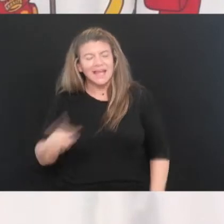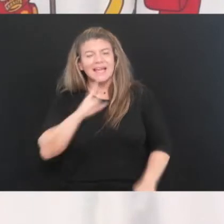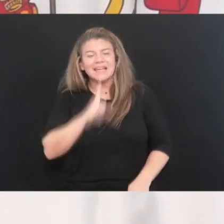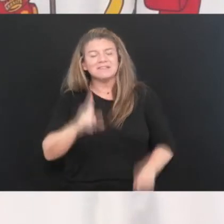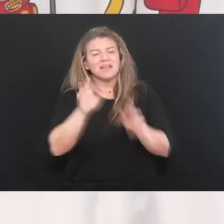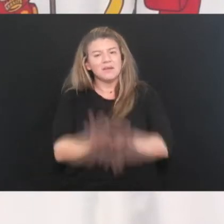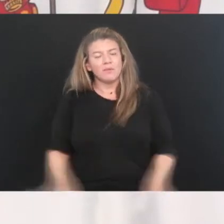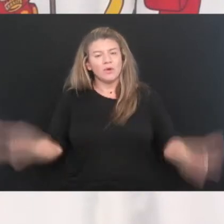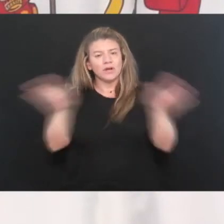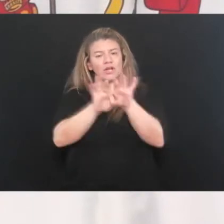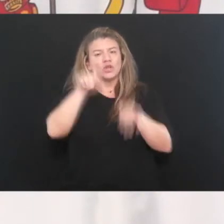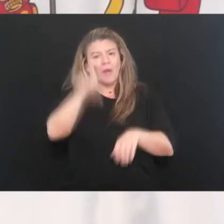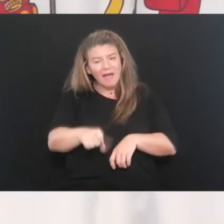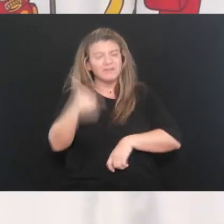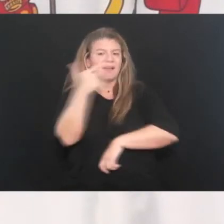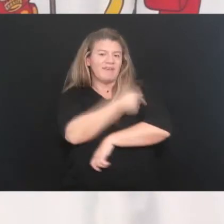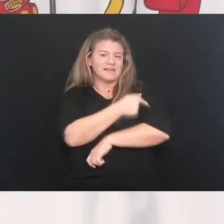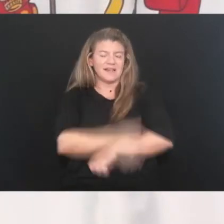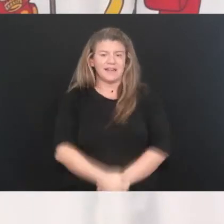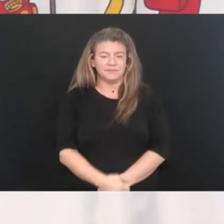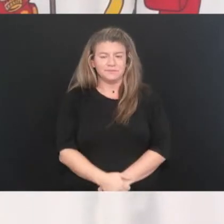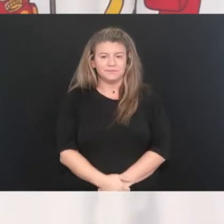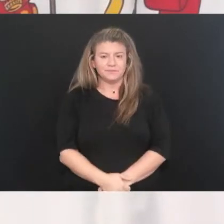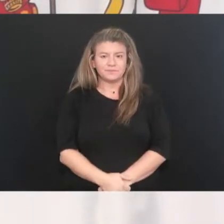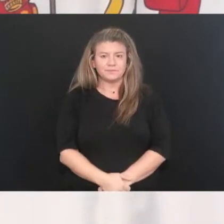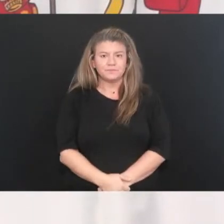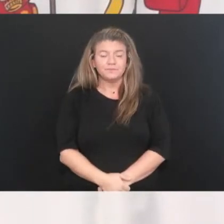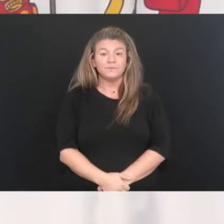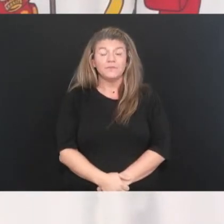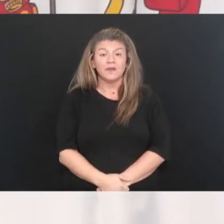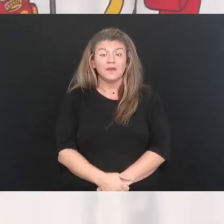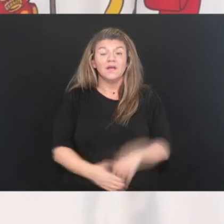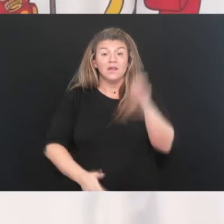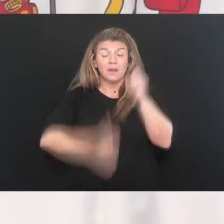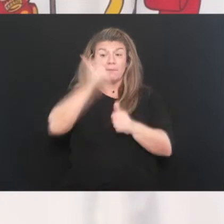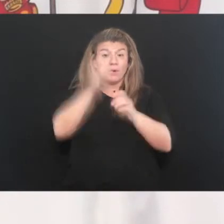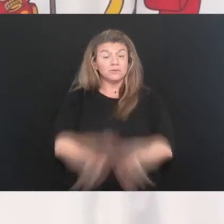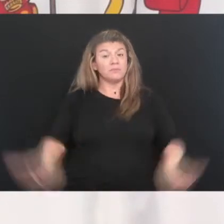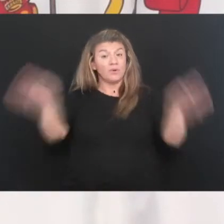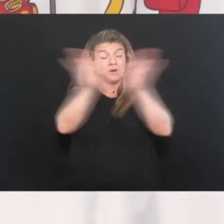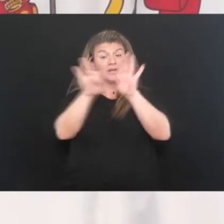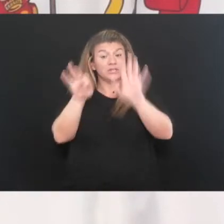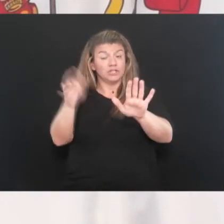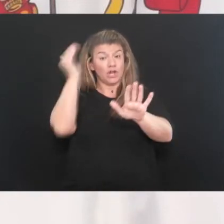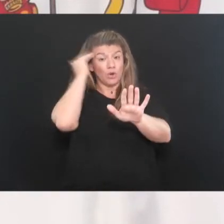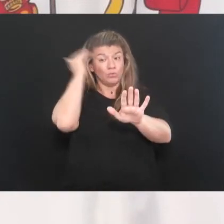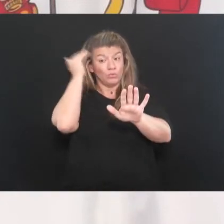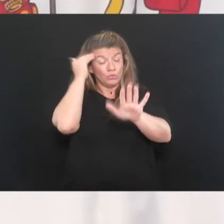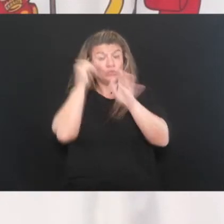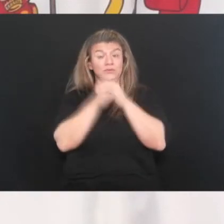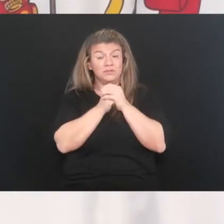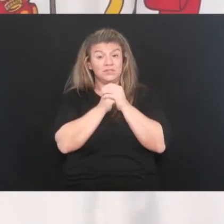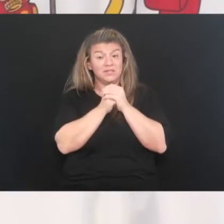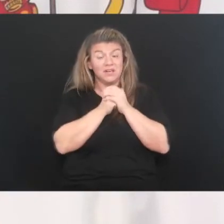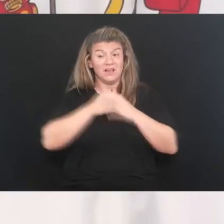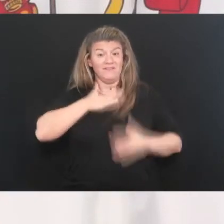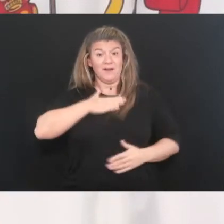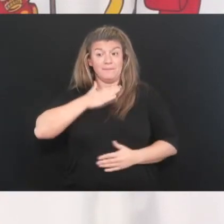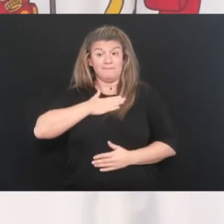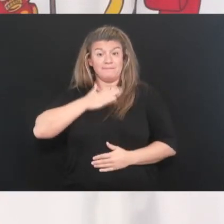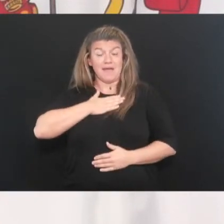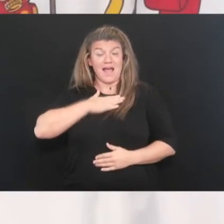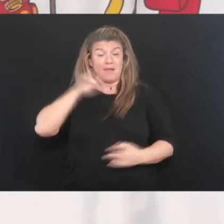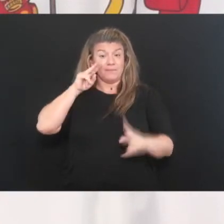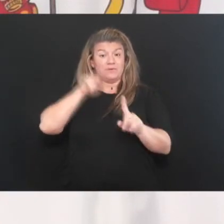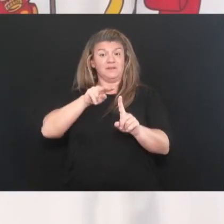vaccinated. Now, the bottom line to the whole thing is just one thing and one thing alone. From Jim Justice's